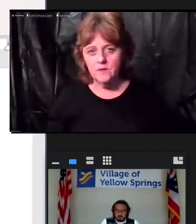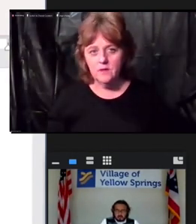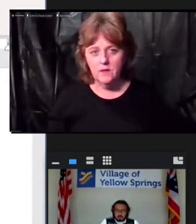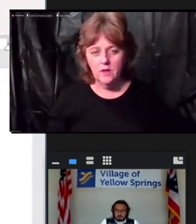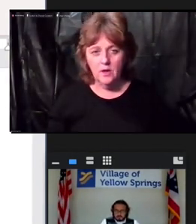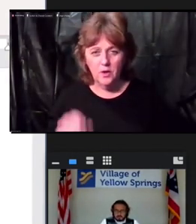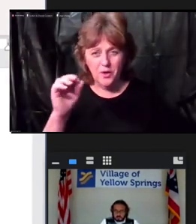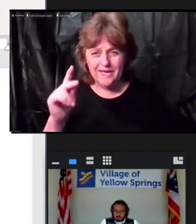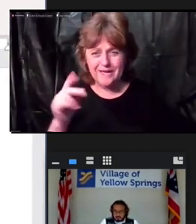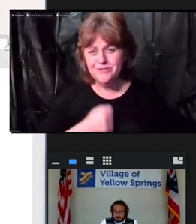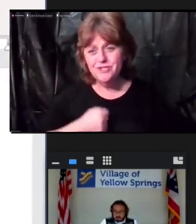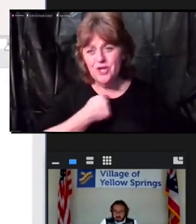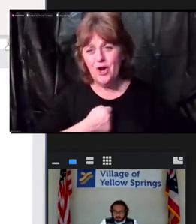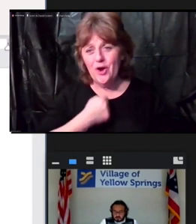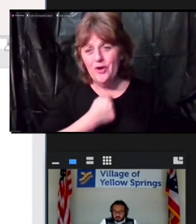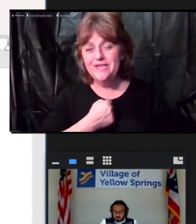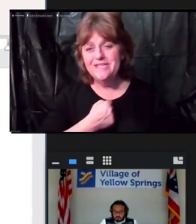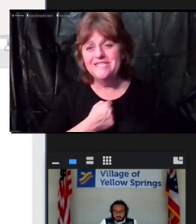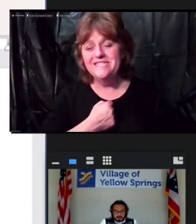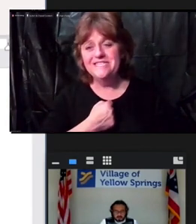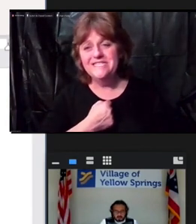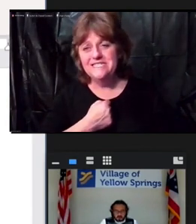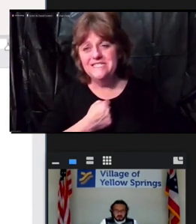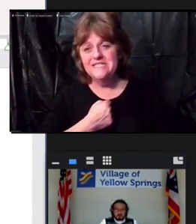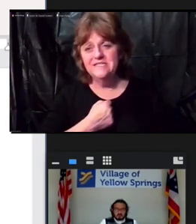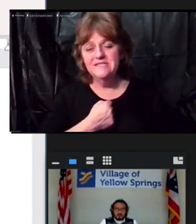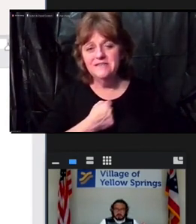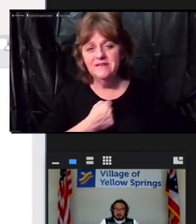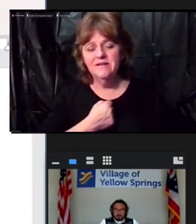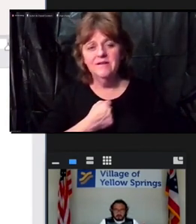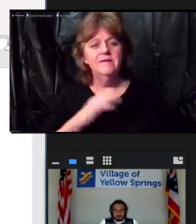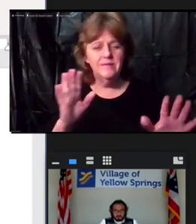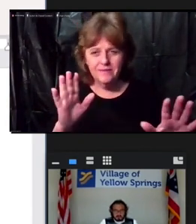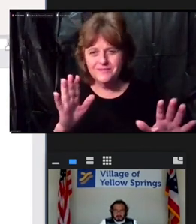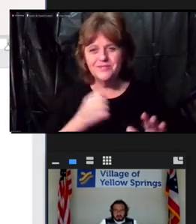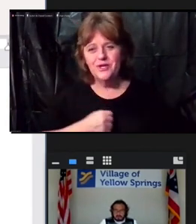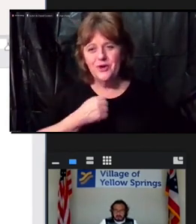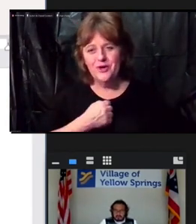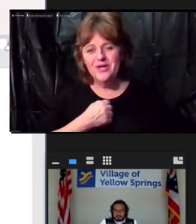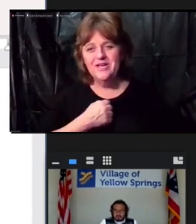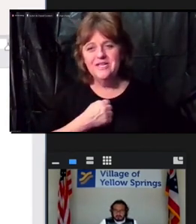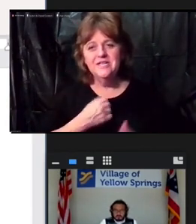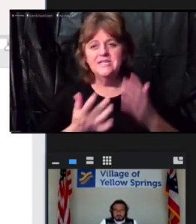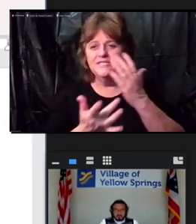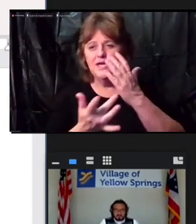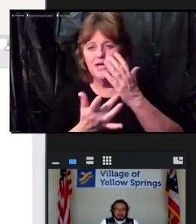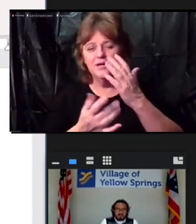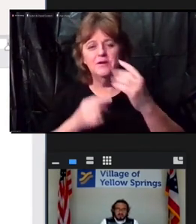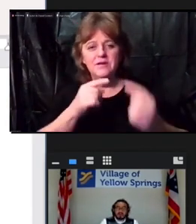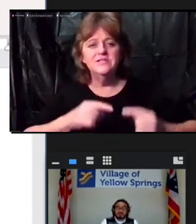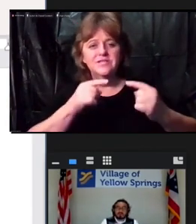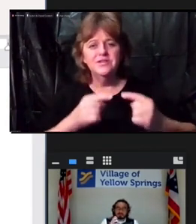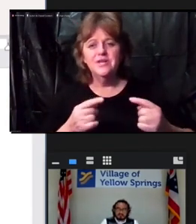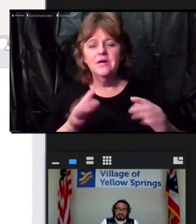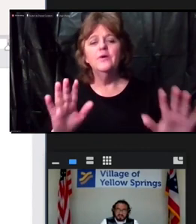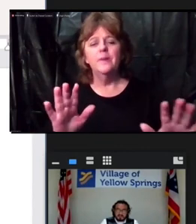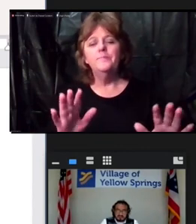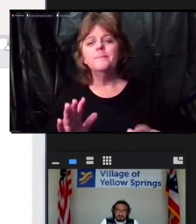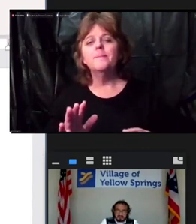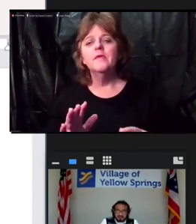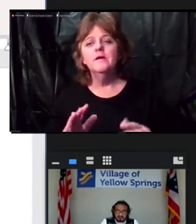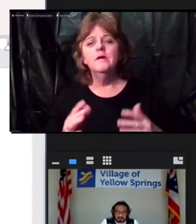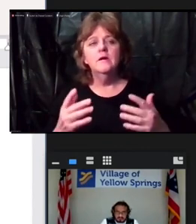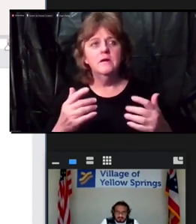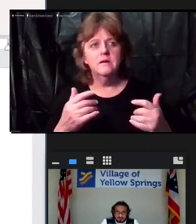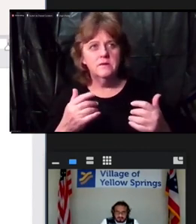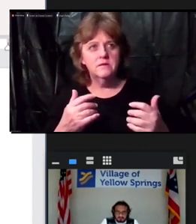Okay. All right. I'm sorry. We're back. We're back. All right. So I'm sorry. We're having technical issues here. All right. So Sean's had